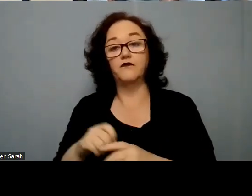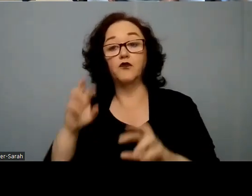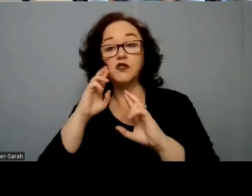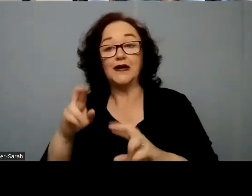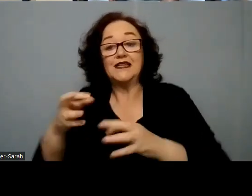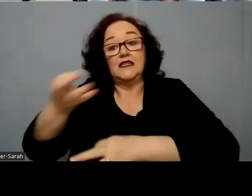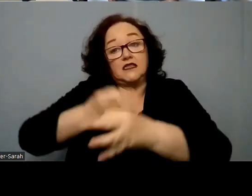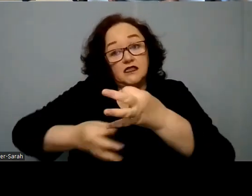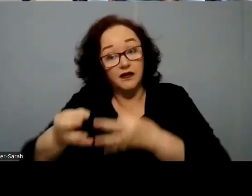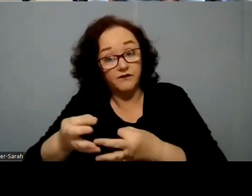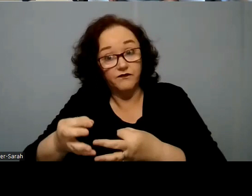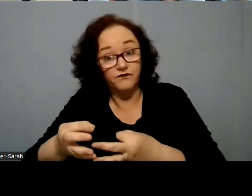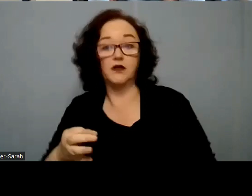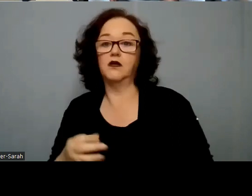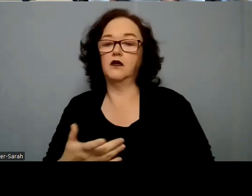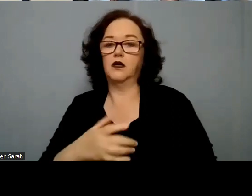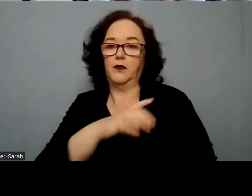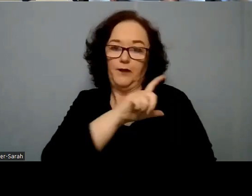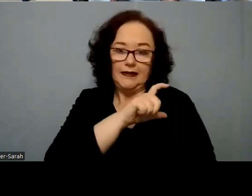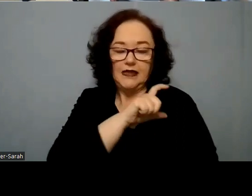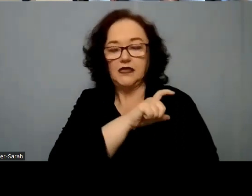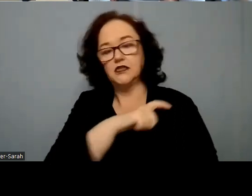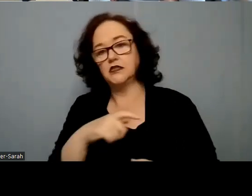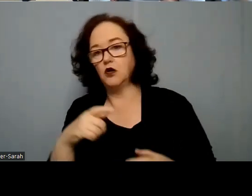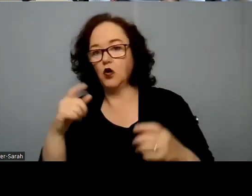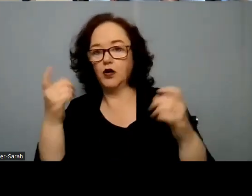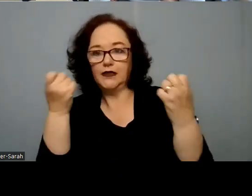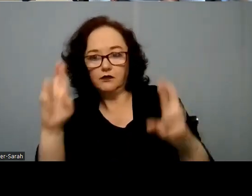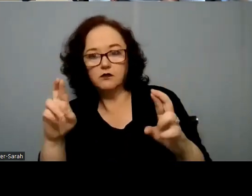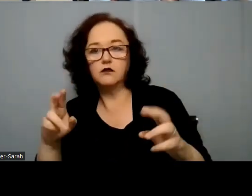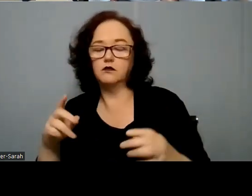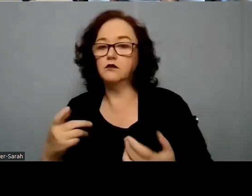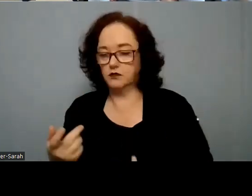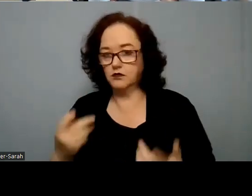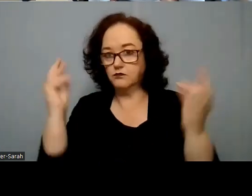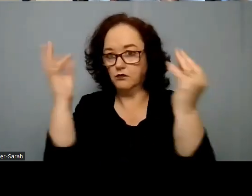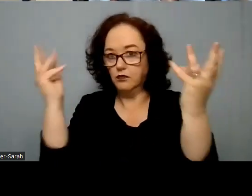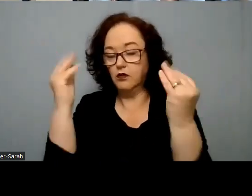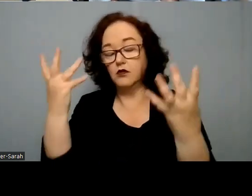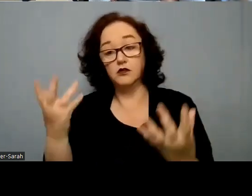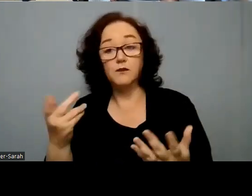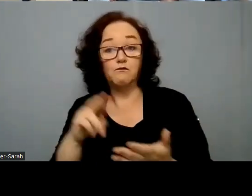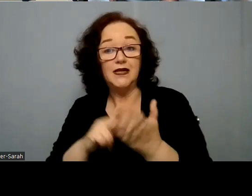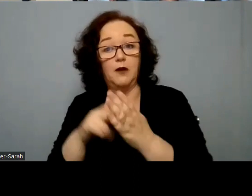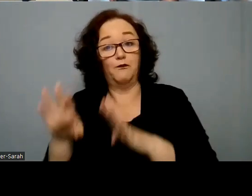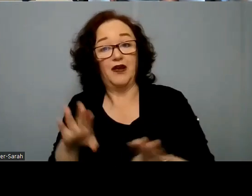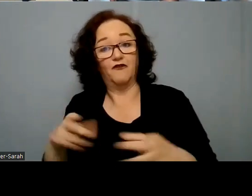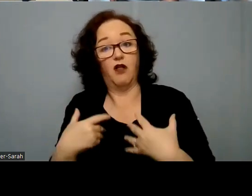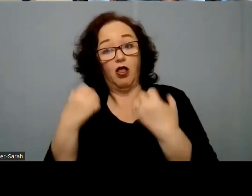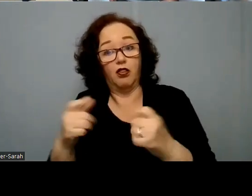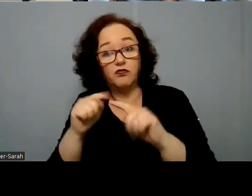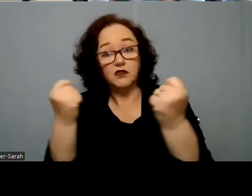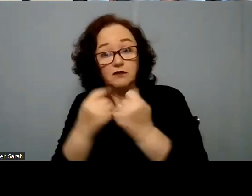EMS. So having relevant emergency calls routed to them where a behavioral health team can respond instead of